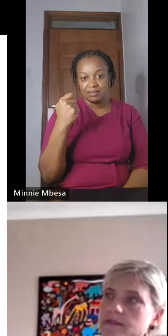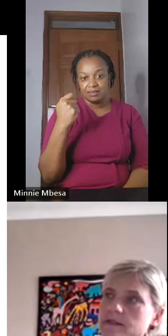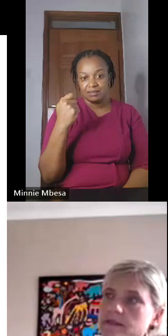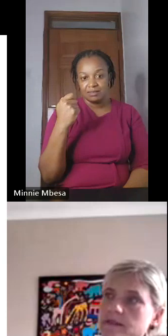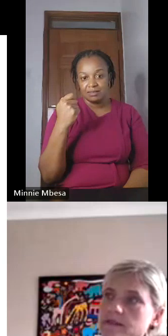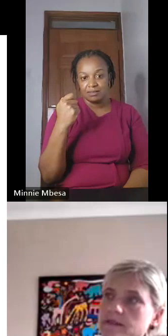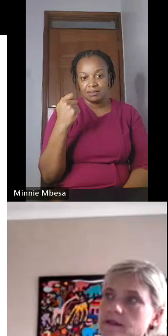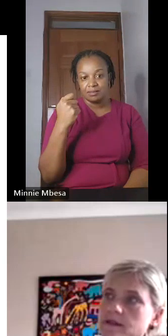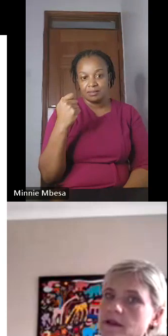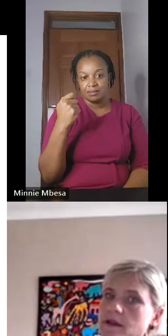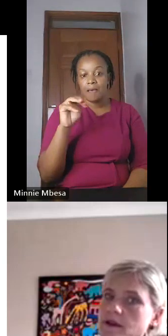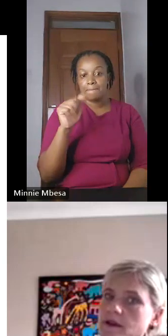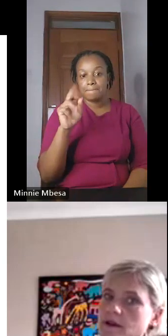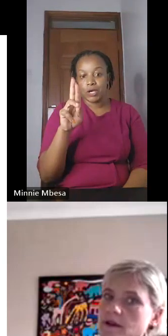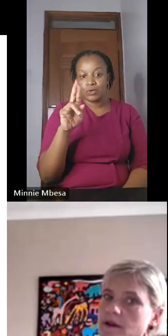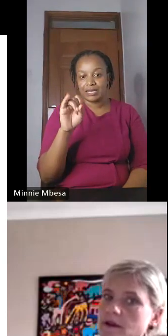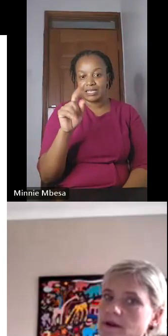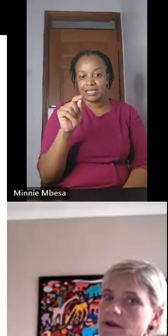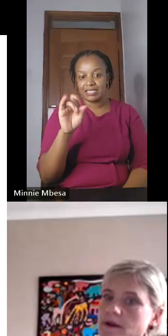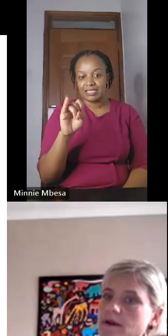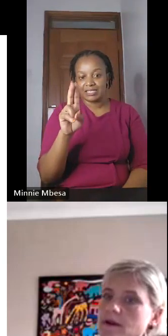Mauritius,